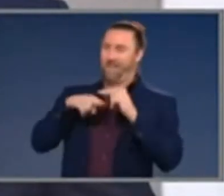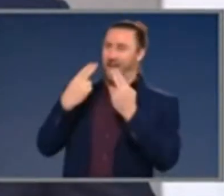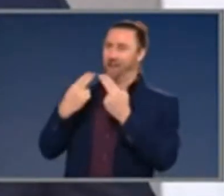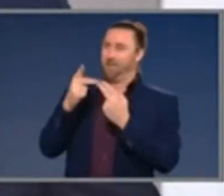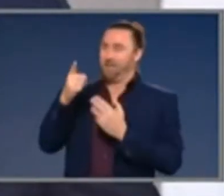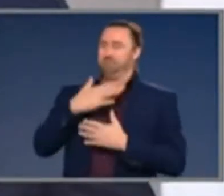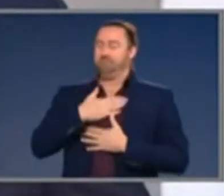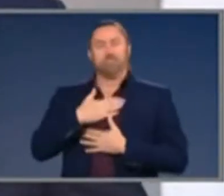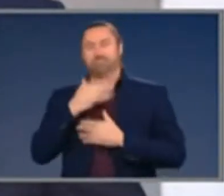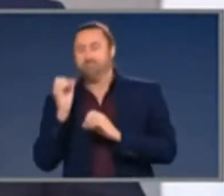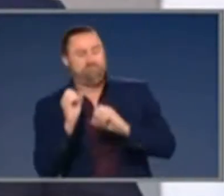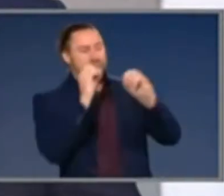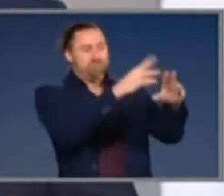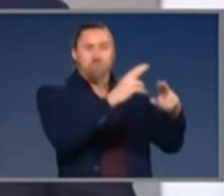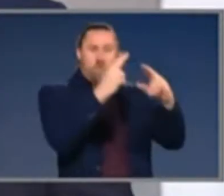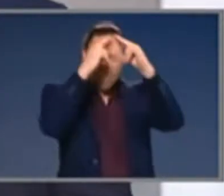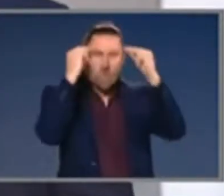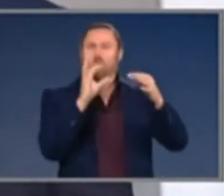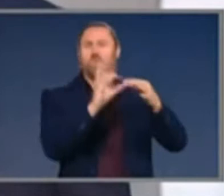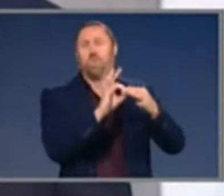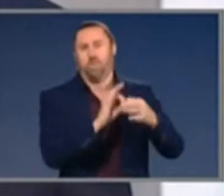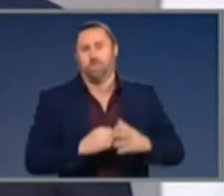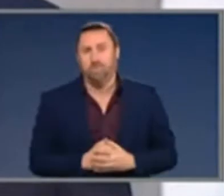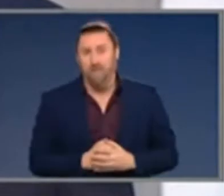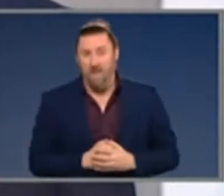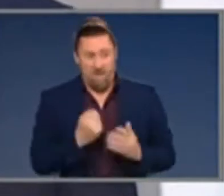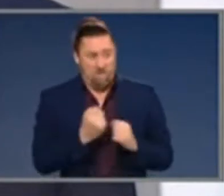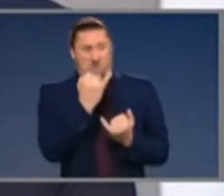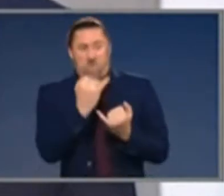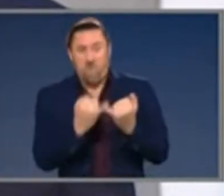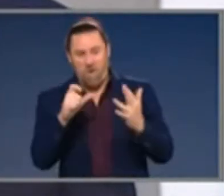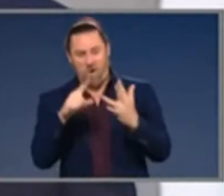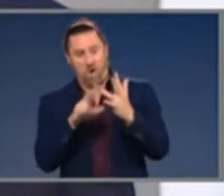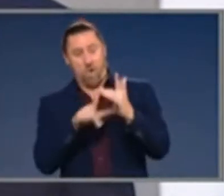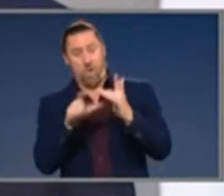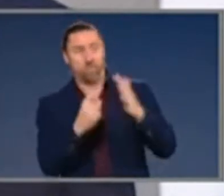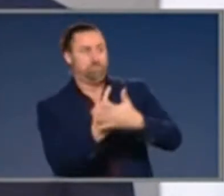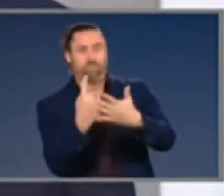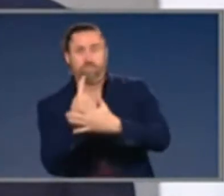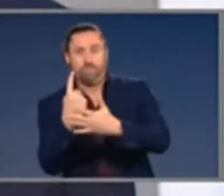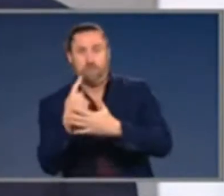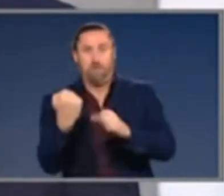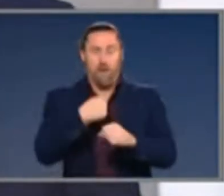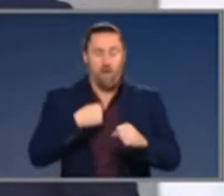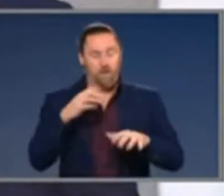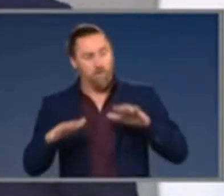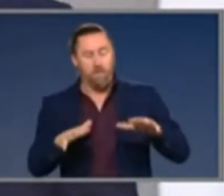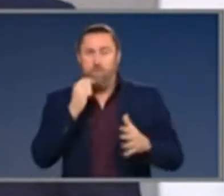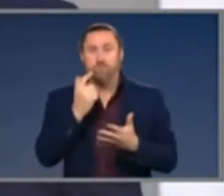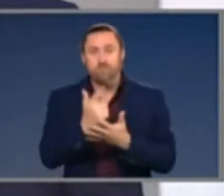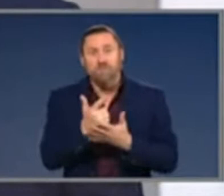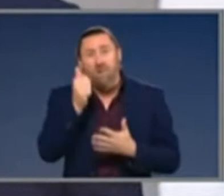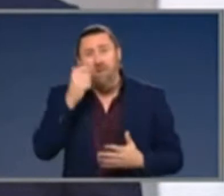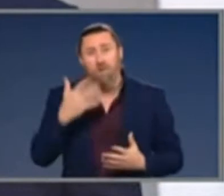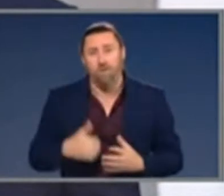that attaches to it a particular sensitivity in the challenges that we're now facing. The challenges of dealing with aged care are not unique to